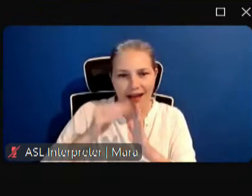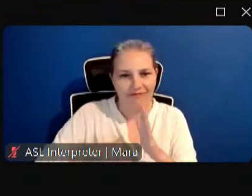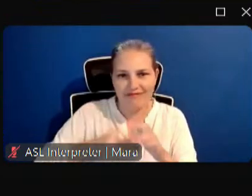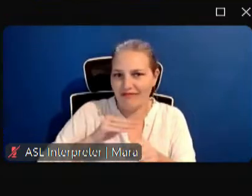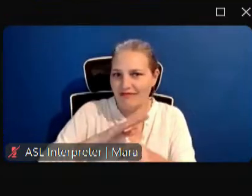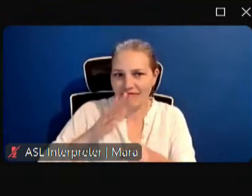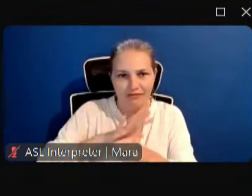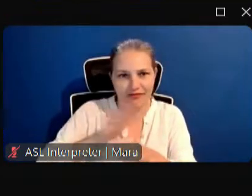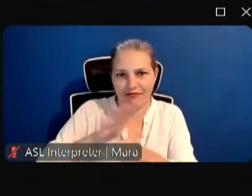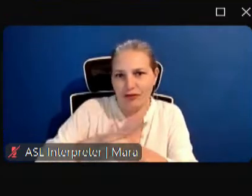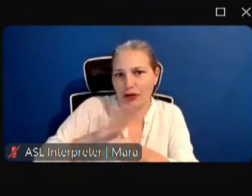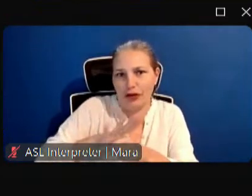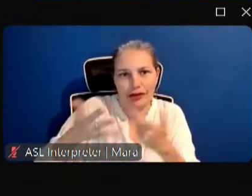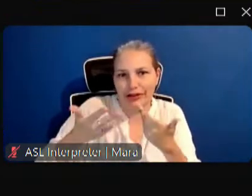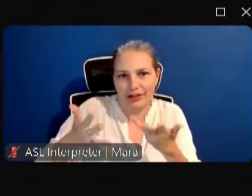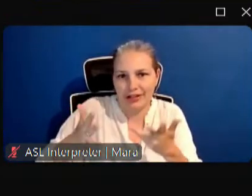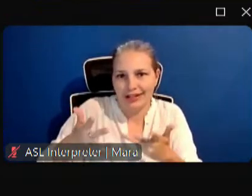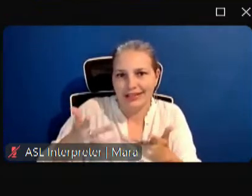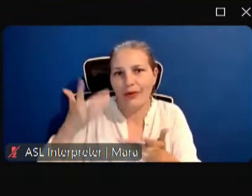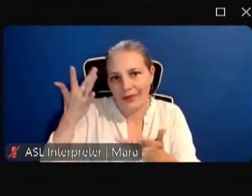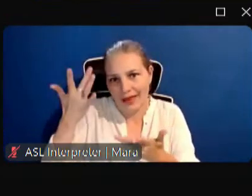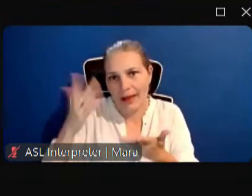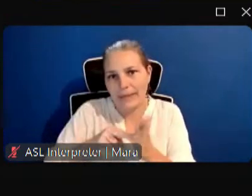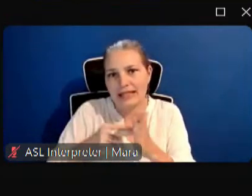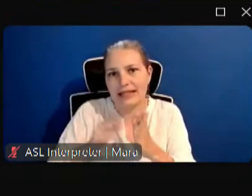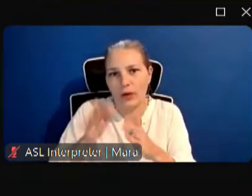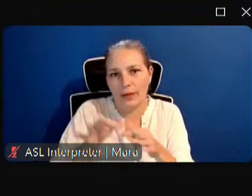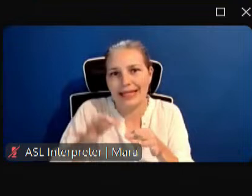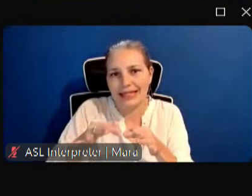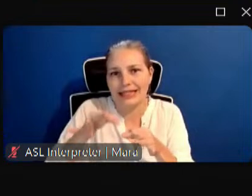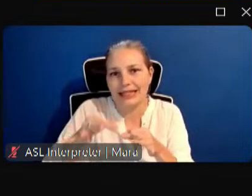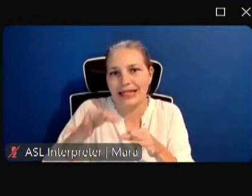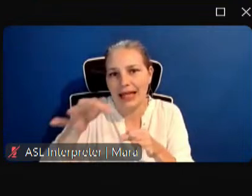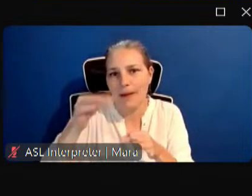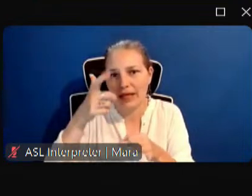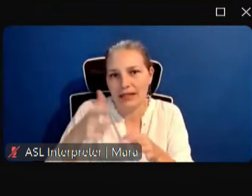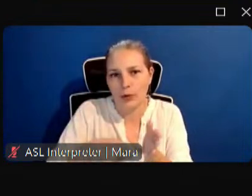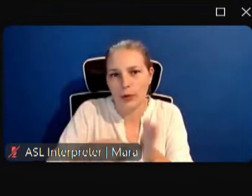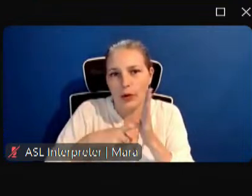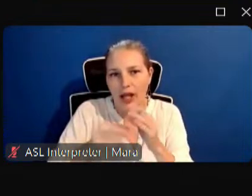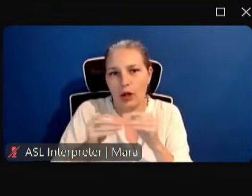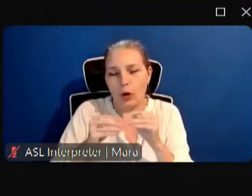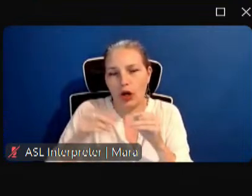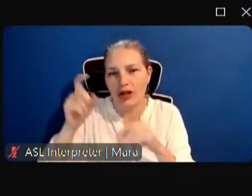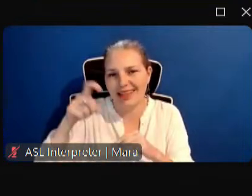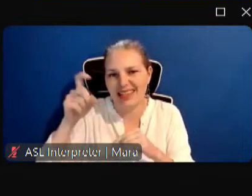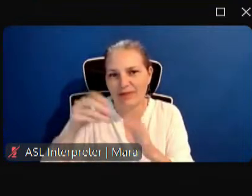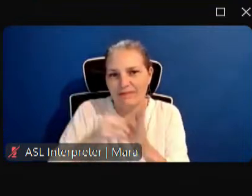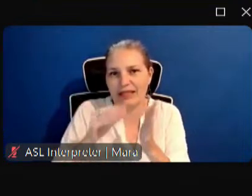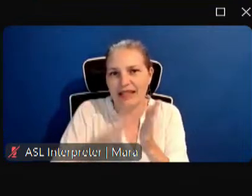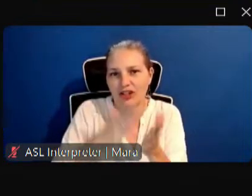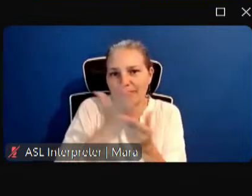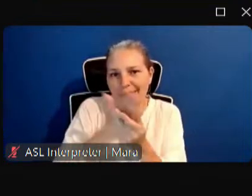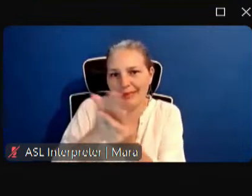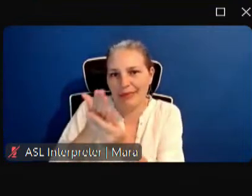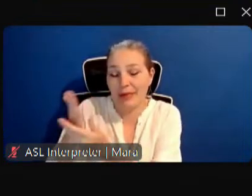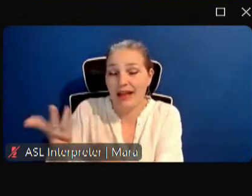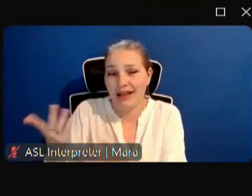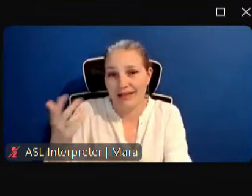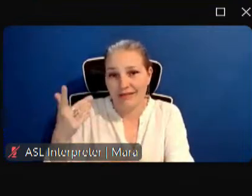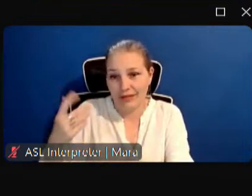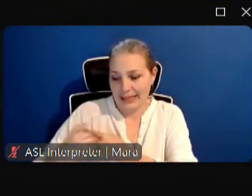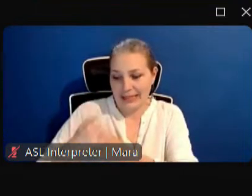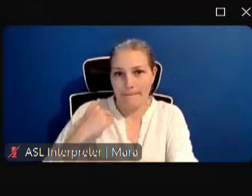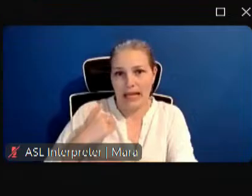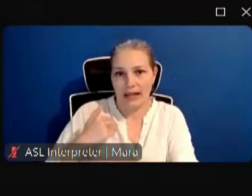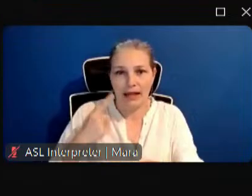because they don't have all the necessary documentation upon submittal. For example, if a property is owned by a